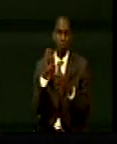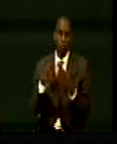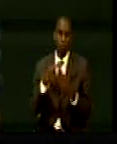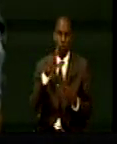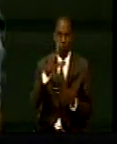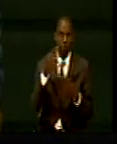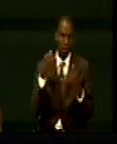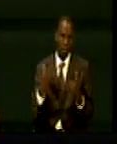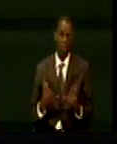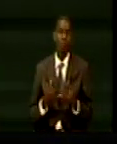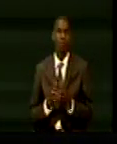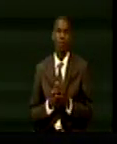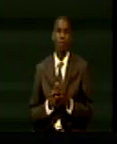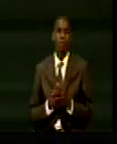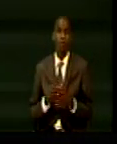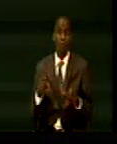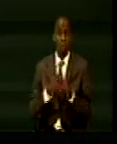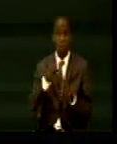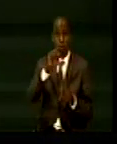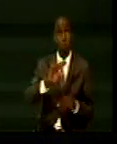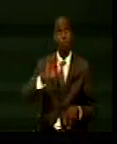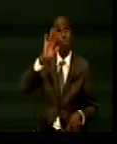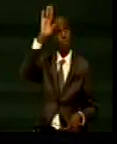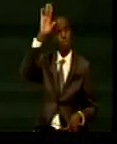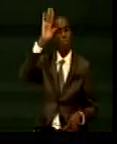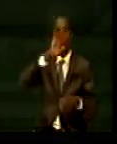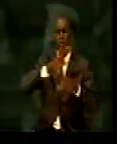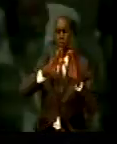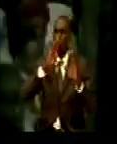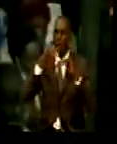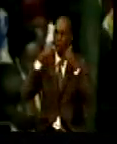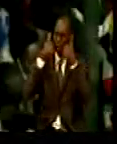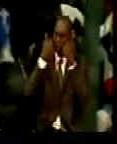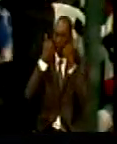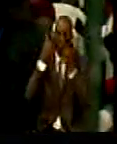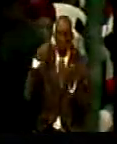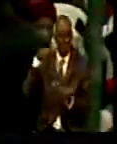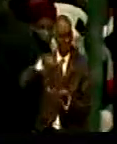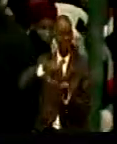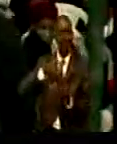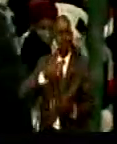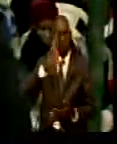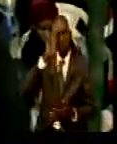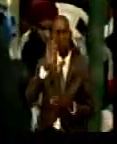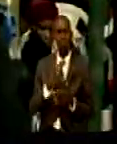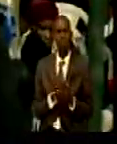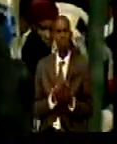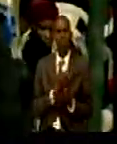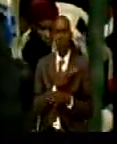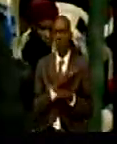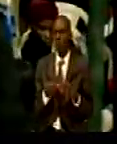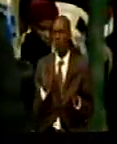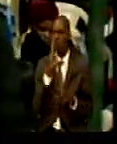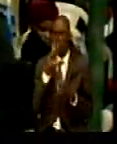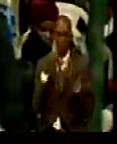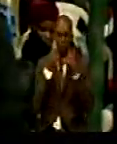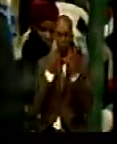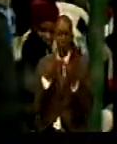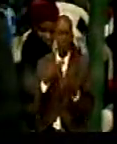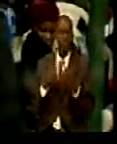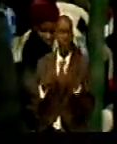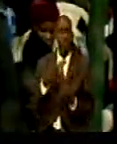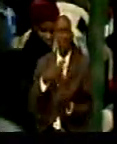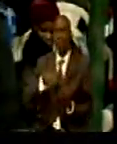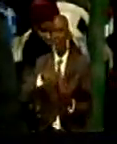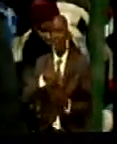raising up your hand. Rise up wherever you are. God bless you. Thank you very much. God bless you. Rise up. Salvation has come.